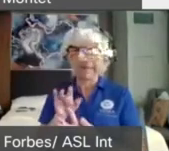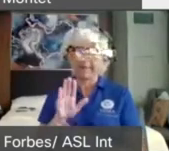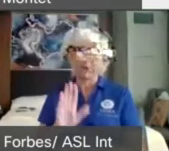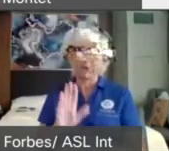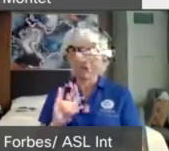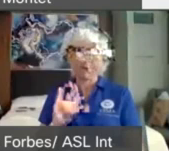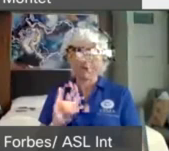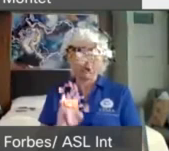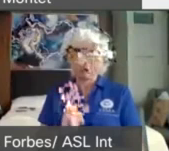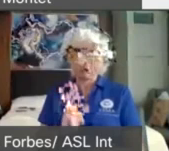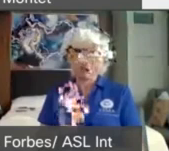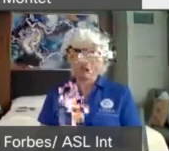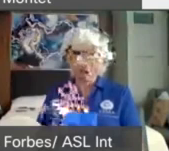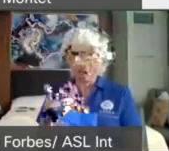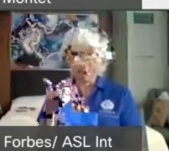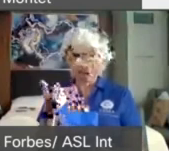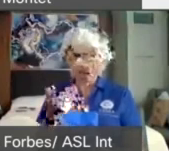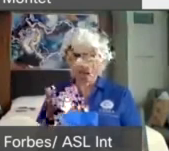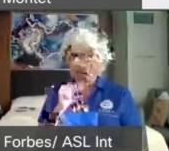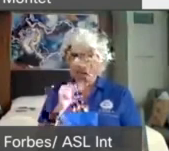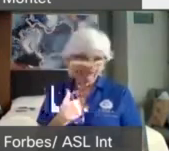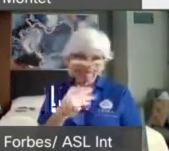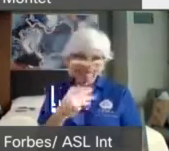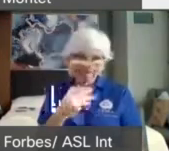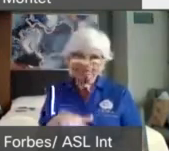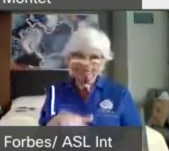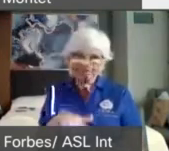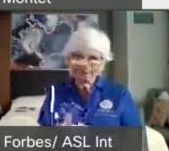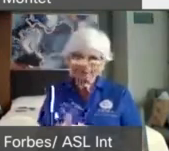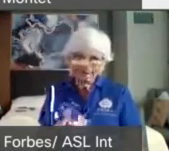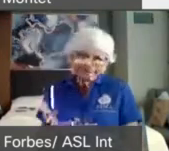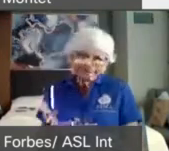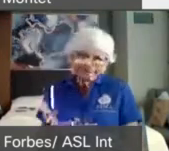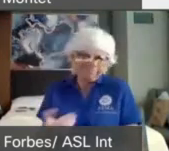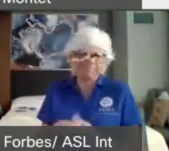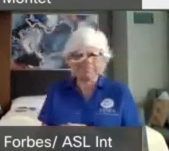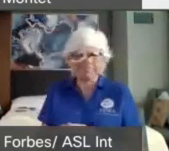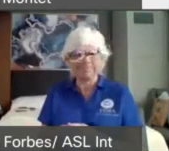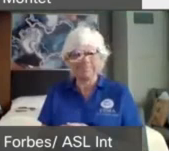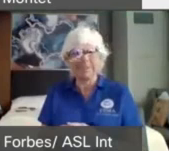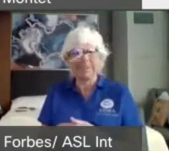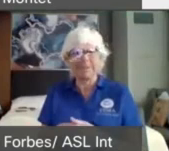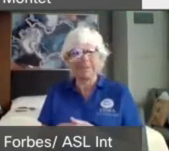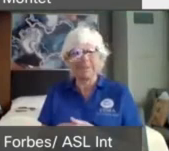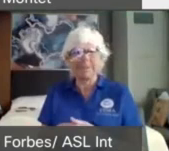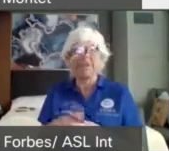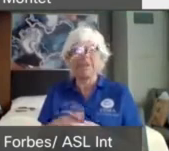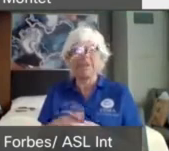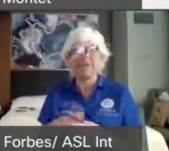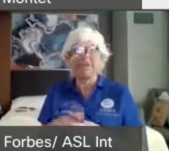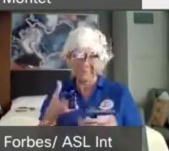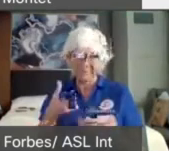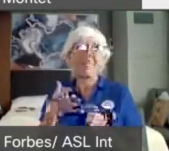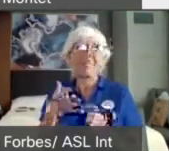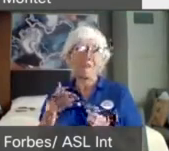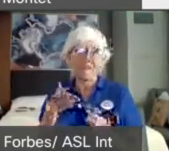You don't have the insurance. Yeah, that's what you could still. Yeah, you could still be. Should still file your claim with FEMA, and don't have to submit